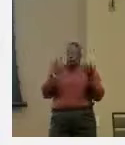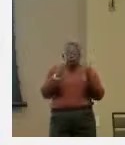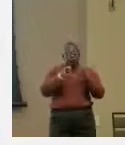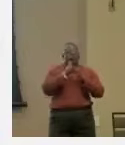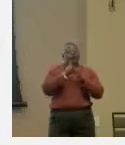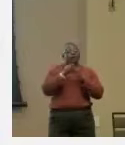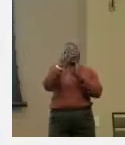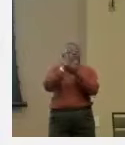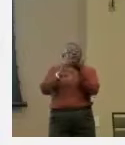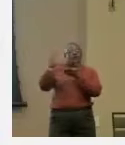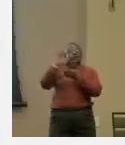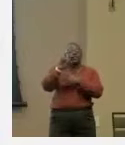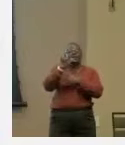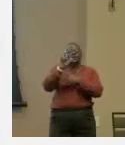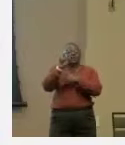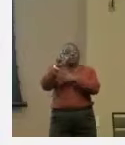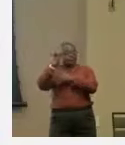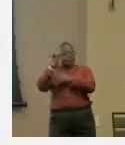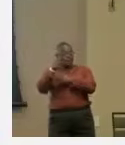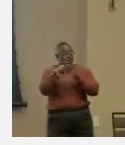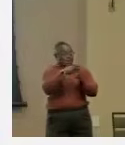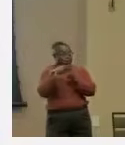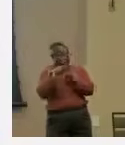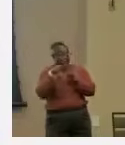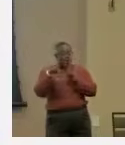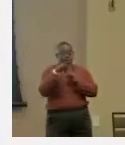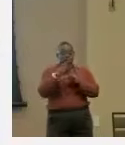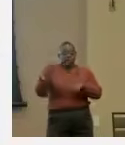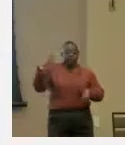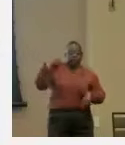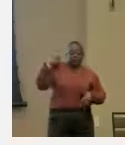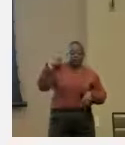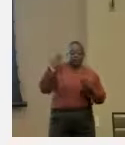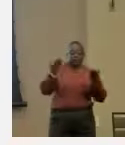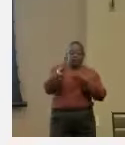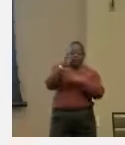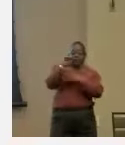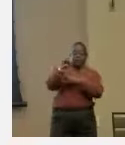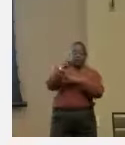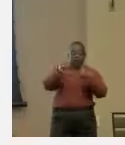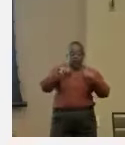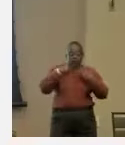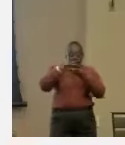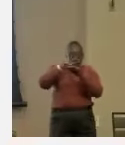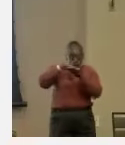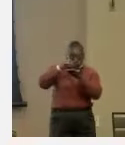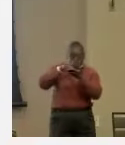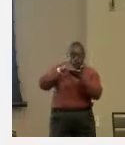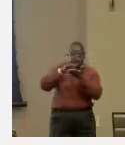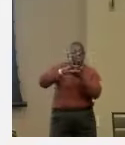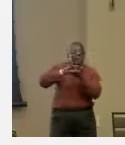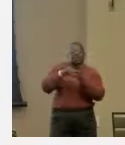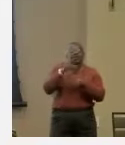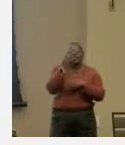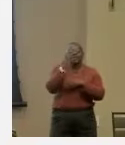while at Yale, and then he was recruited, and he was chairman of rheumatology at USC when I was a medical student there in the 70s.